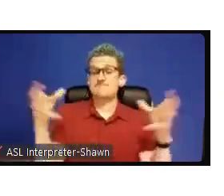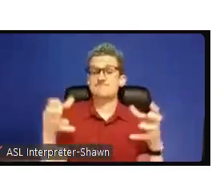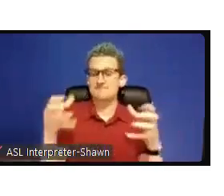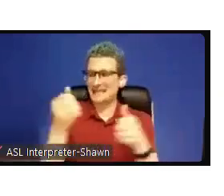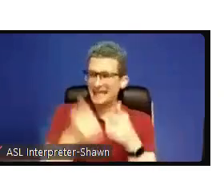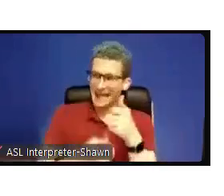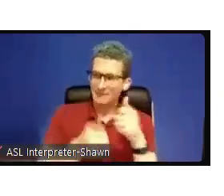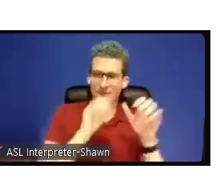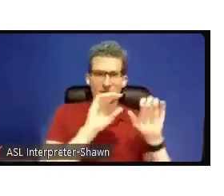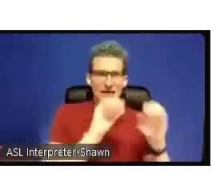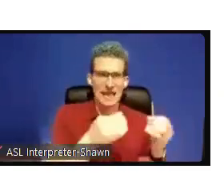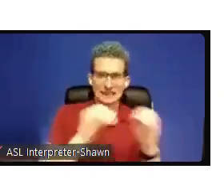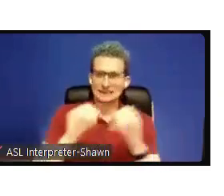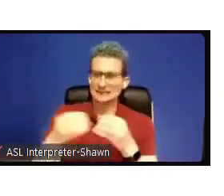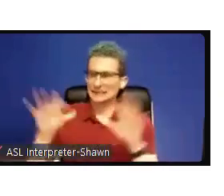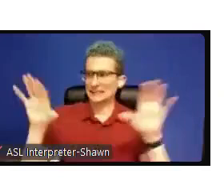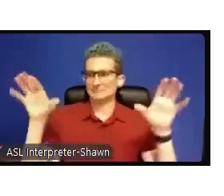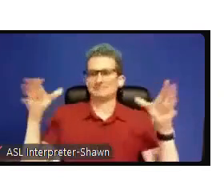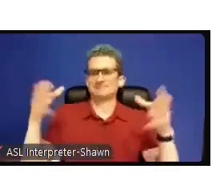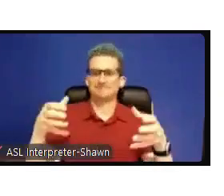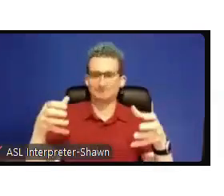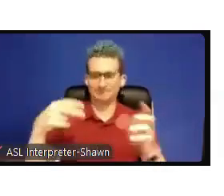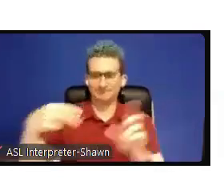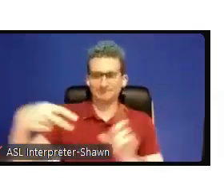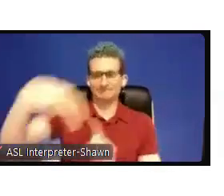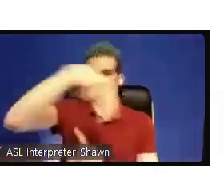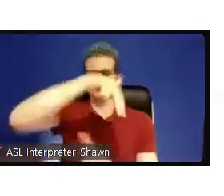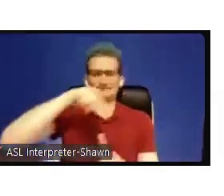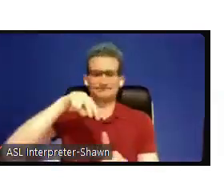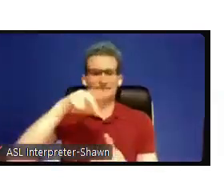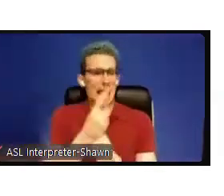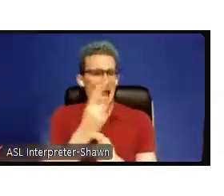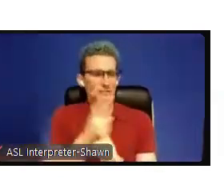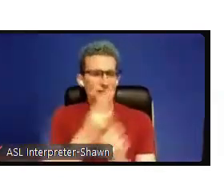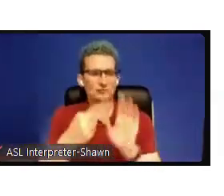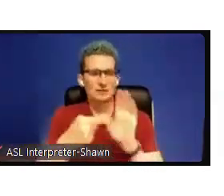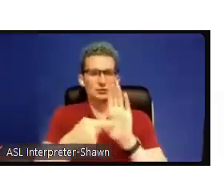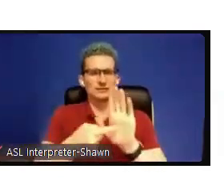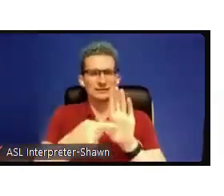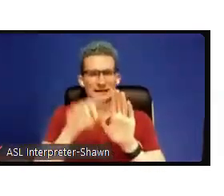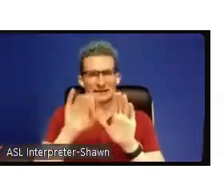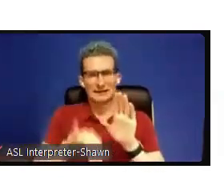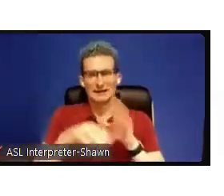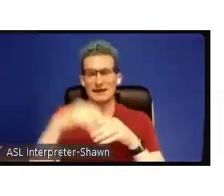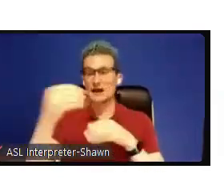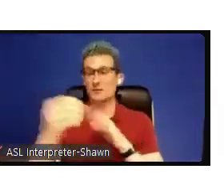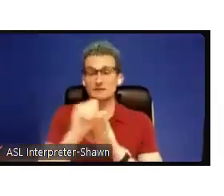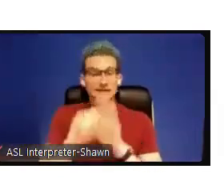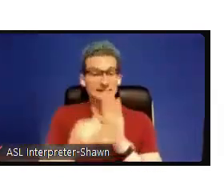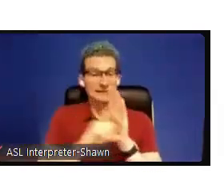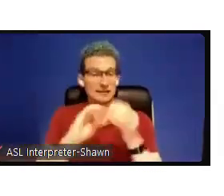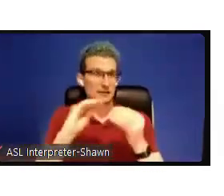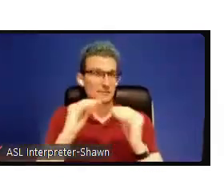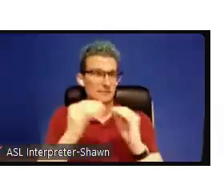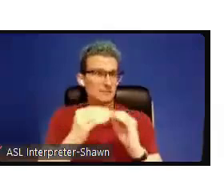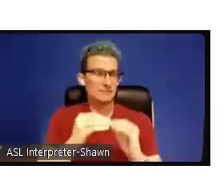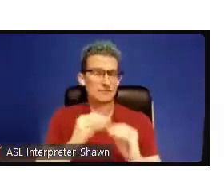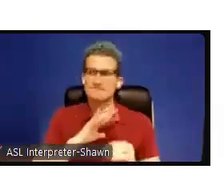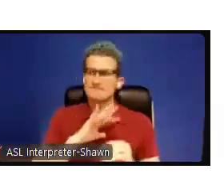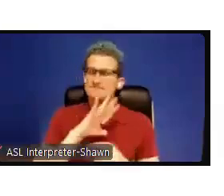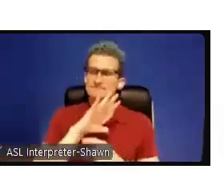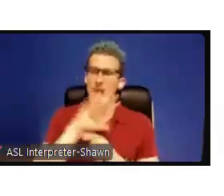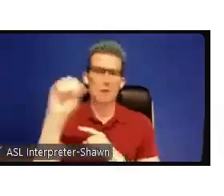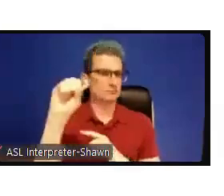accurate representation of what that out-of-state number is, I think that would be great.